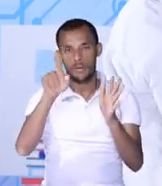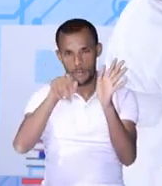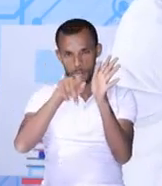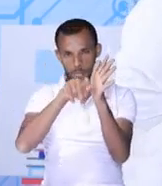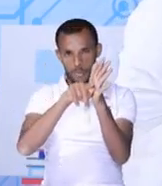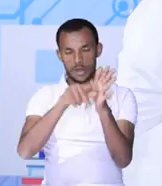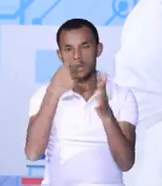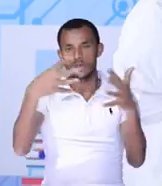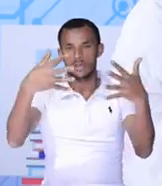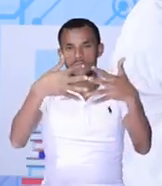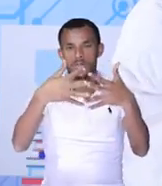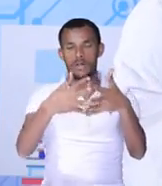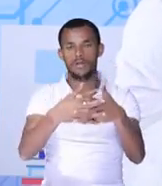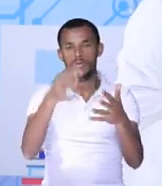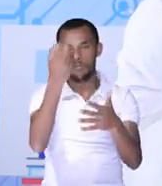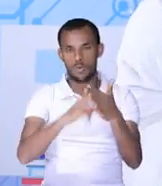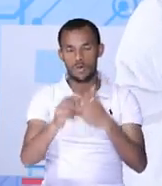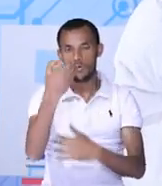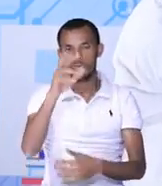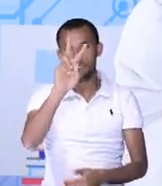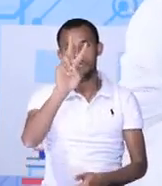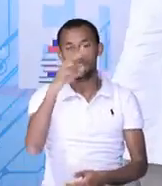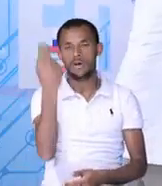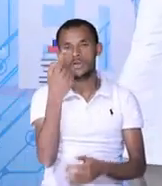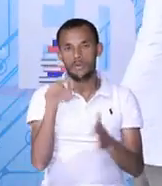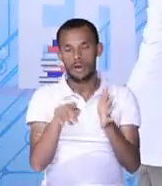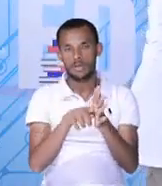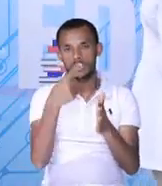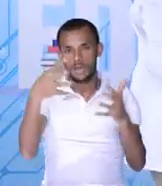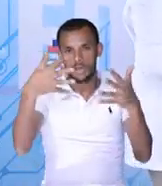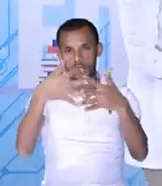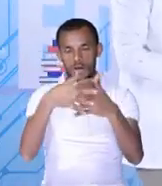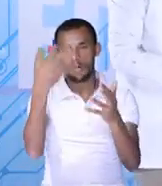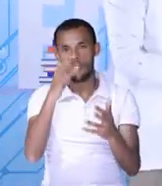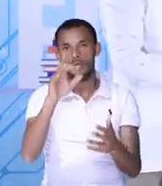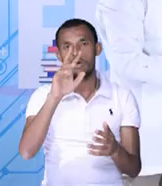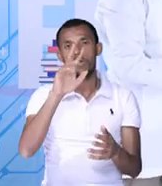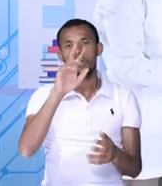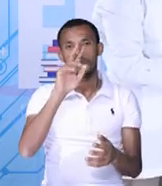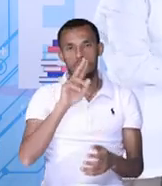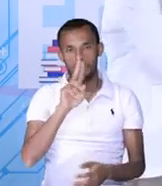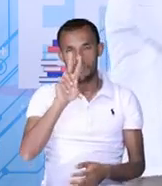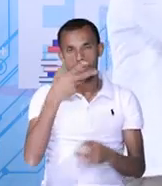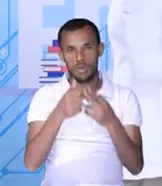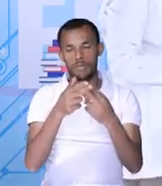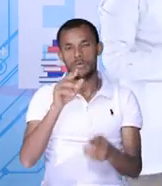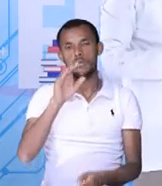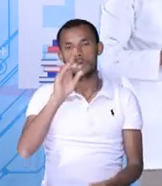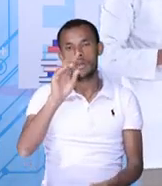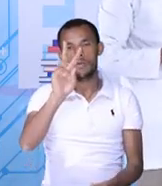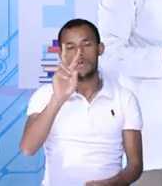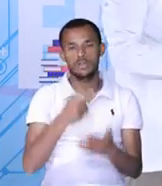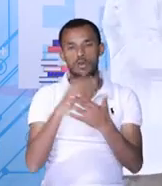minus the integral of the product of the two functions minus the integral of v times du. So this is the